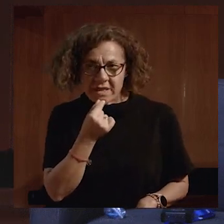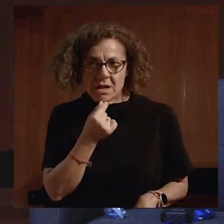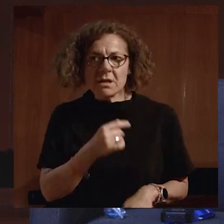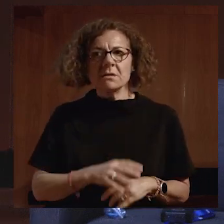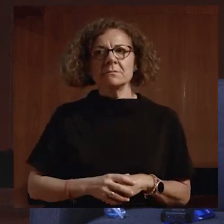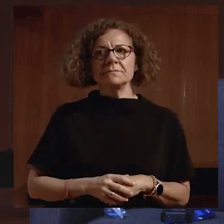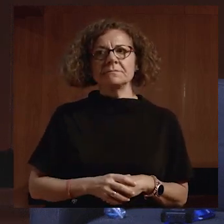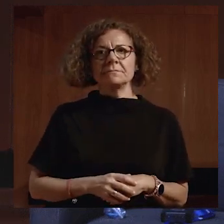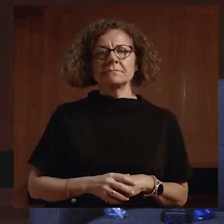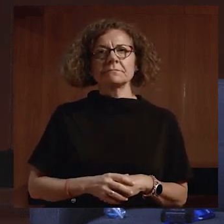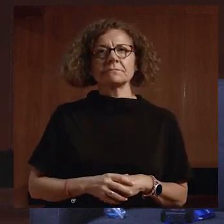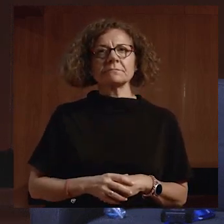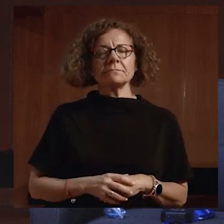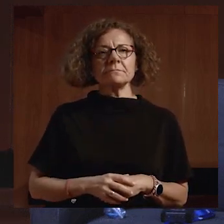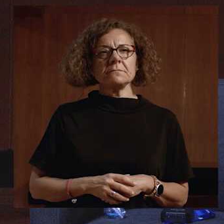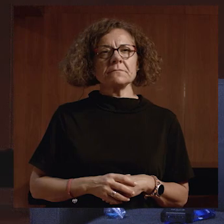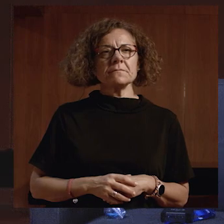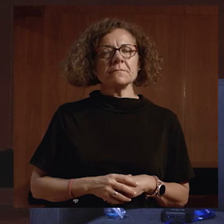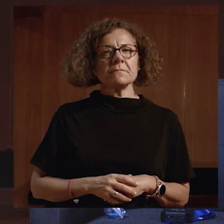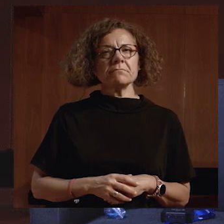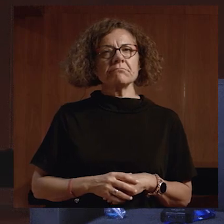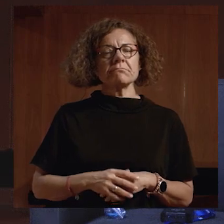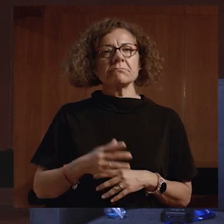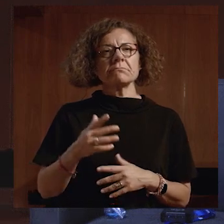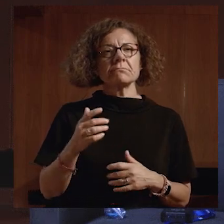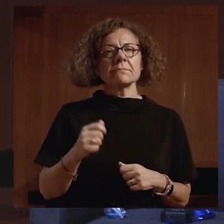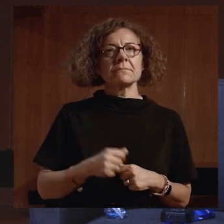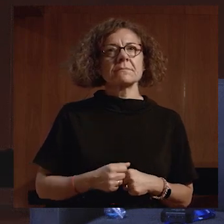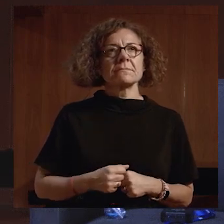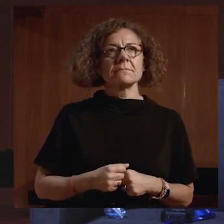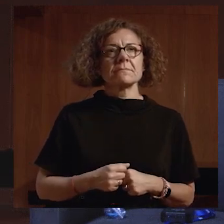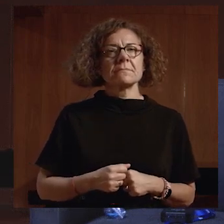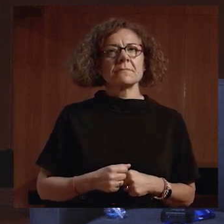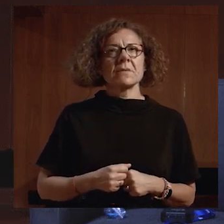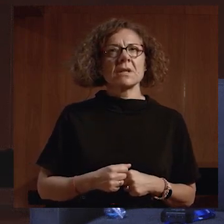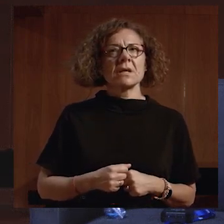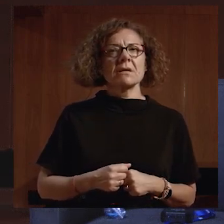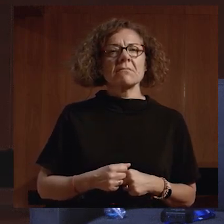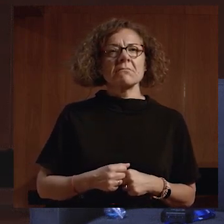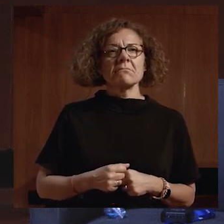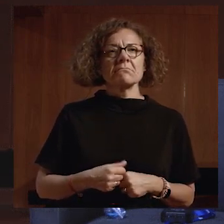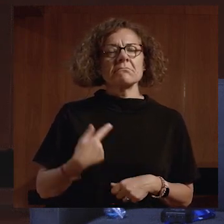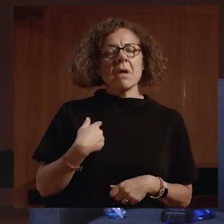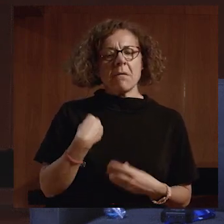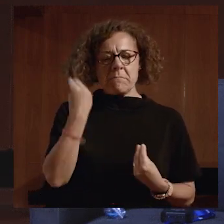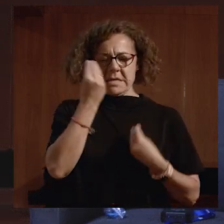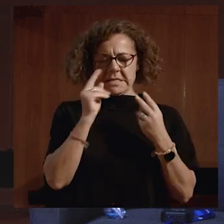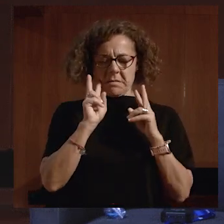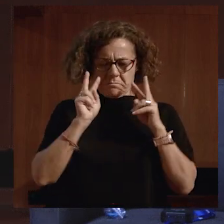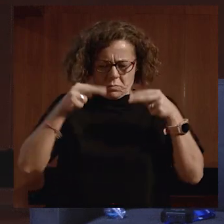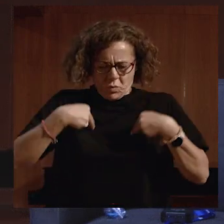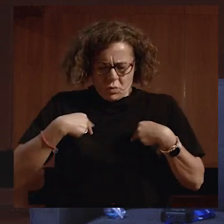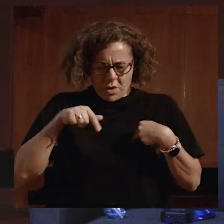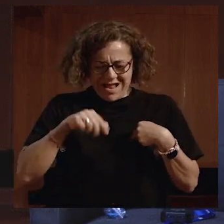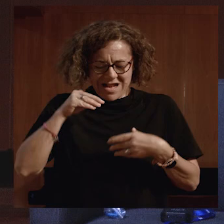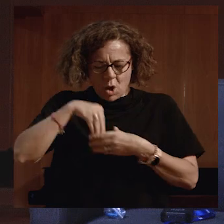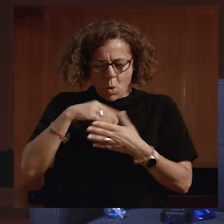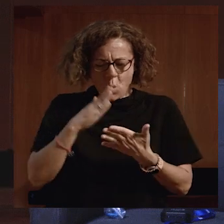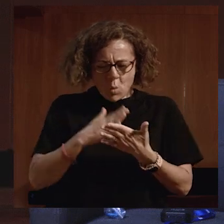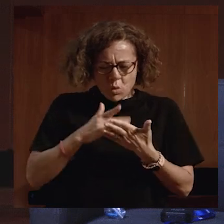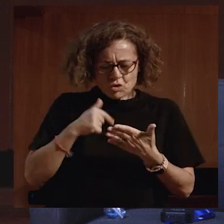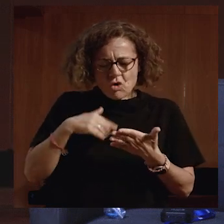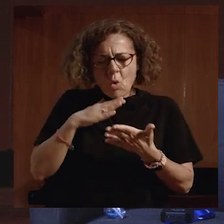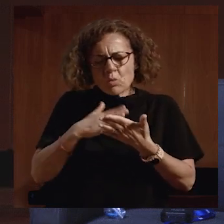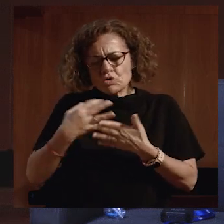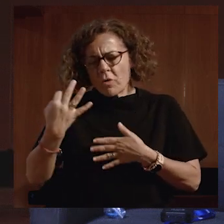on the sort of internal looking at just the course. You're focusing on, I need to do this for my course, I need to graduate, I need to do this. As you get to the